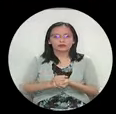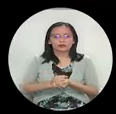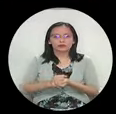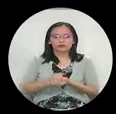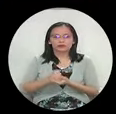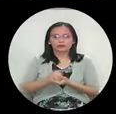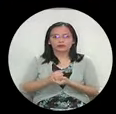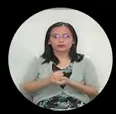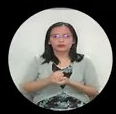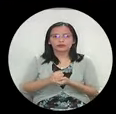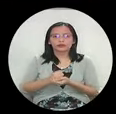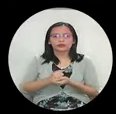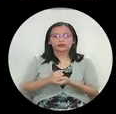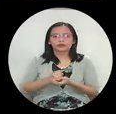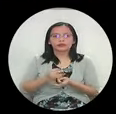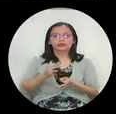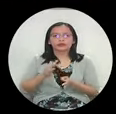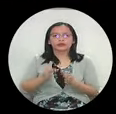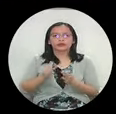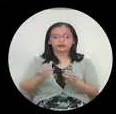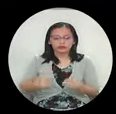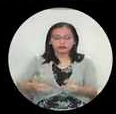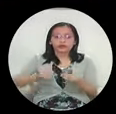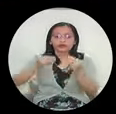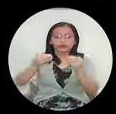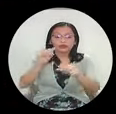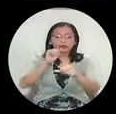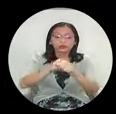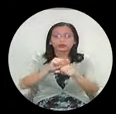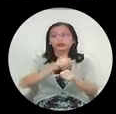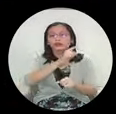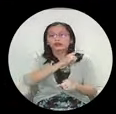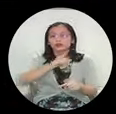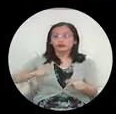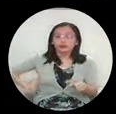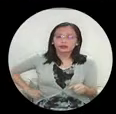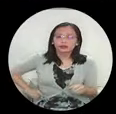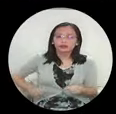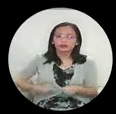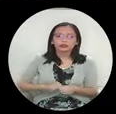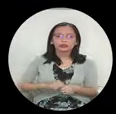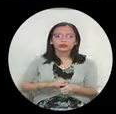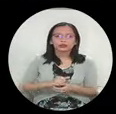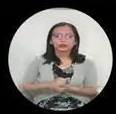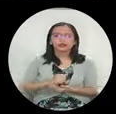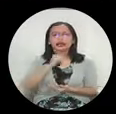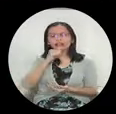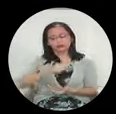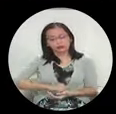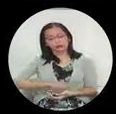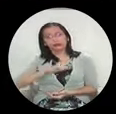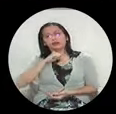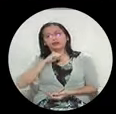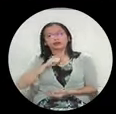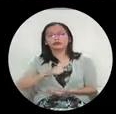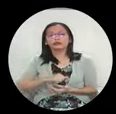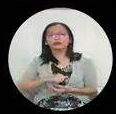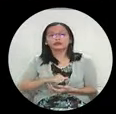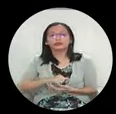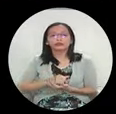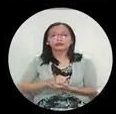here. If you are given a work of the Lord, di gyud ta magpahambog.